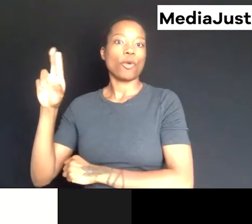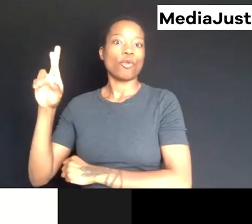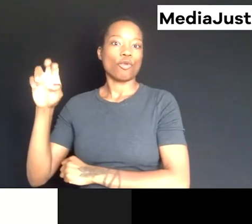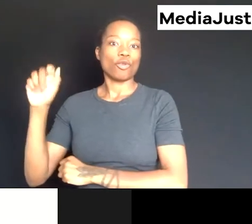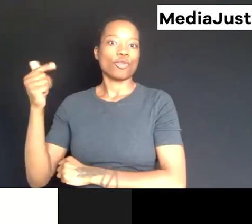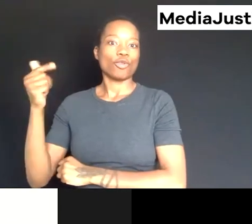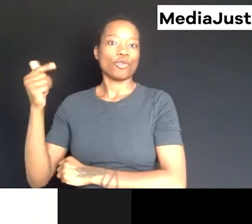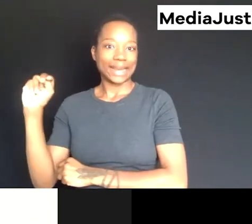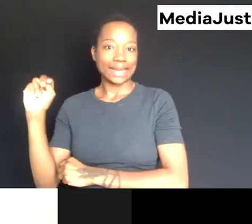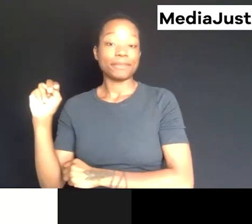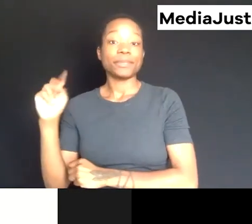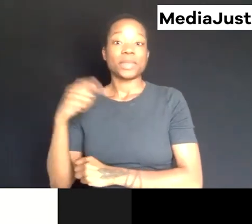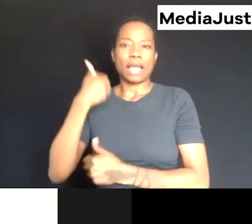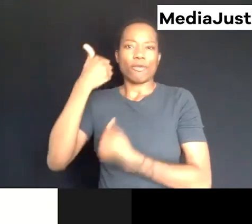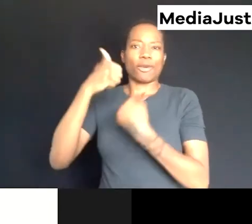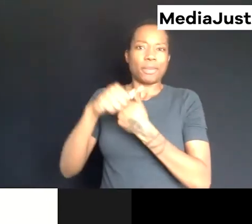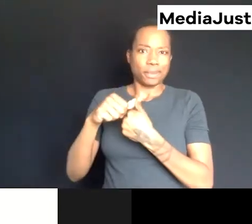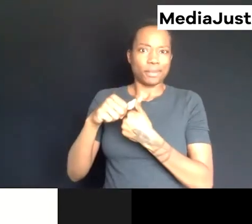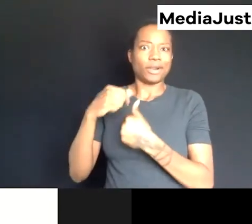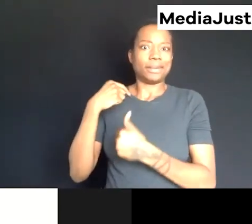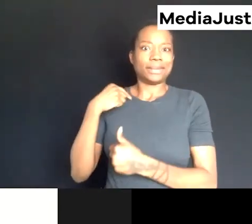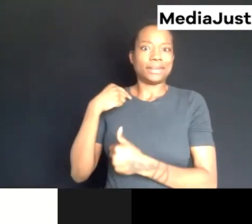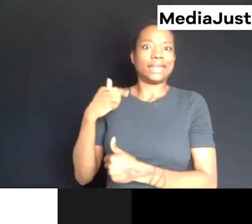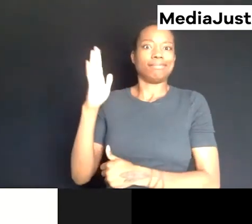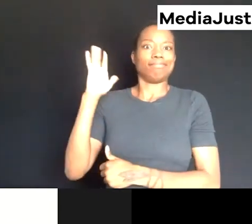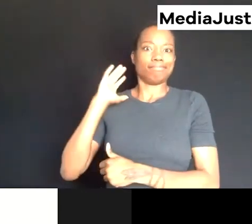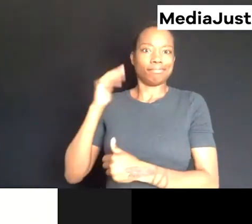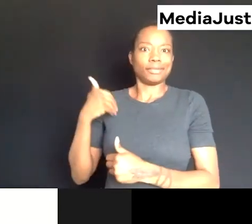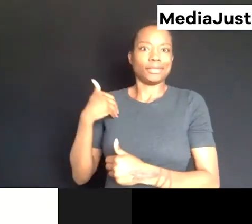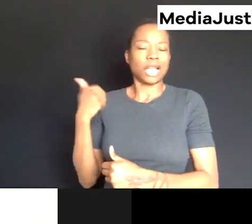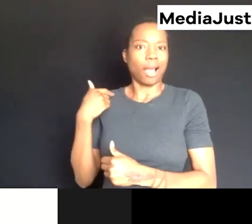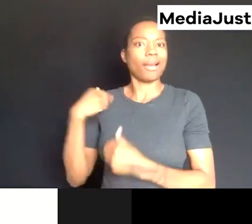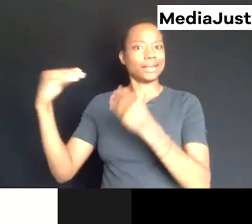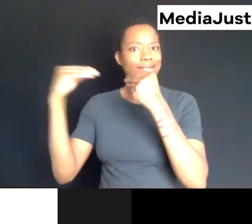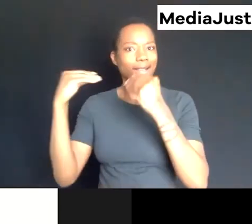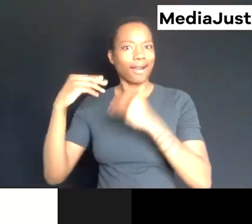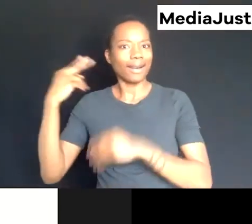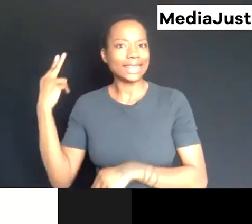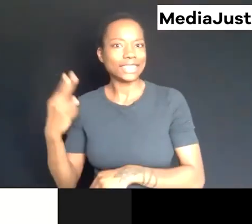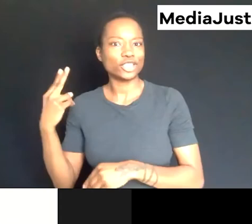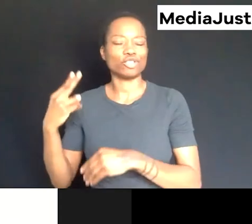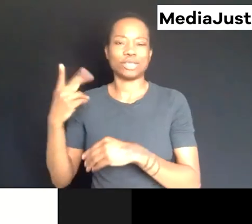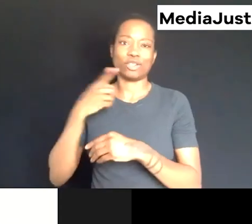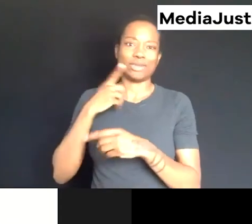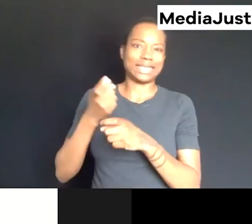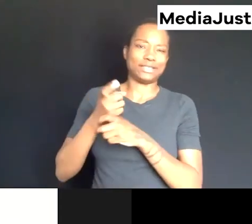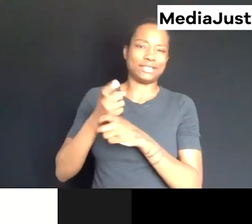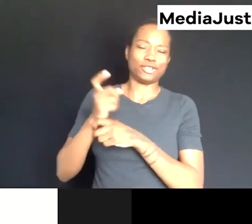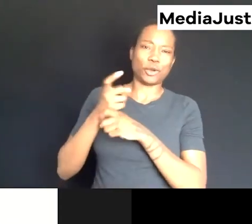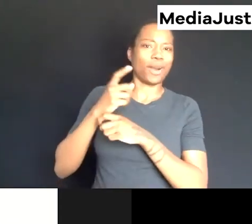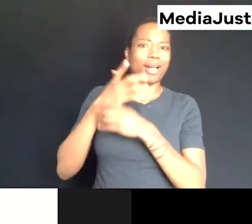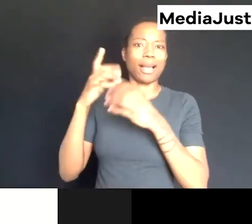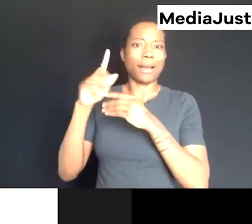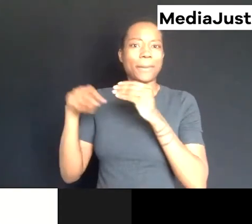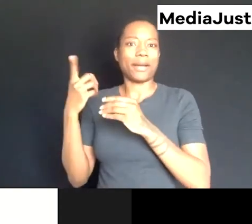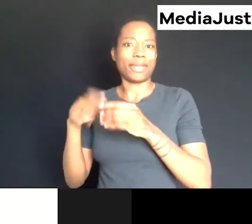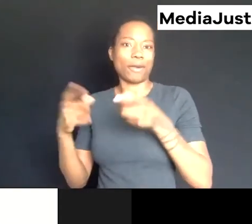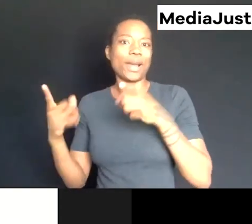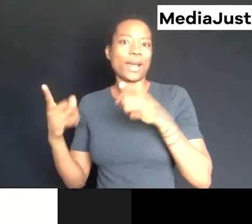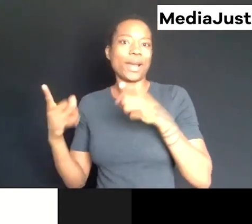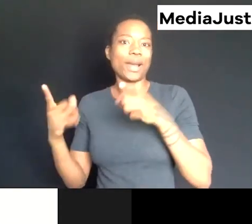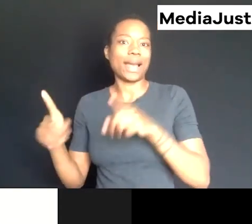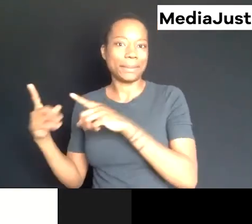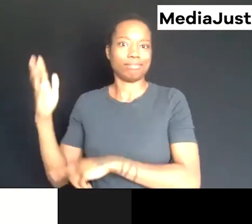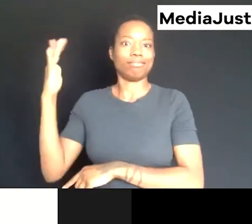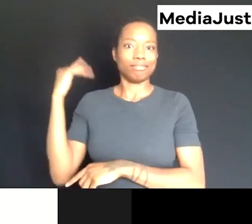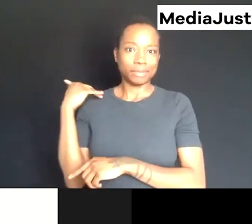say that they called Ronald Reagan the Teflon president because no scandal would stick to him. And